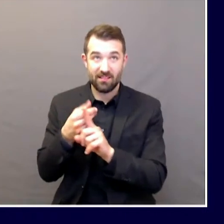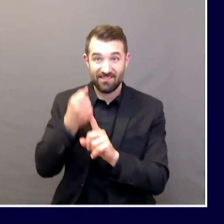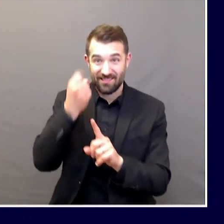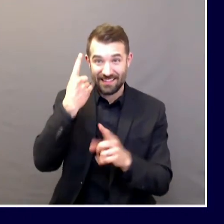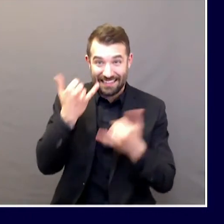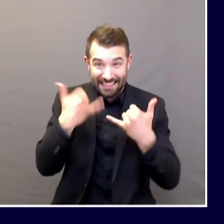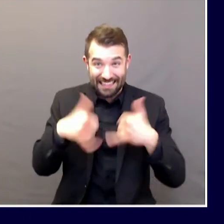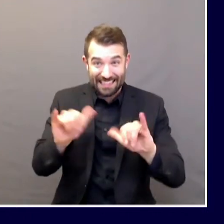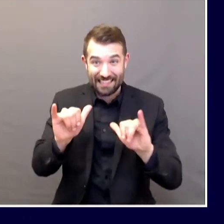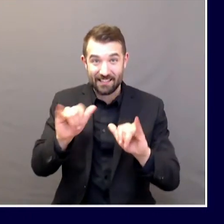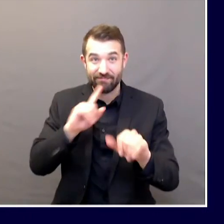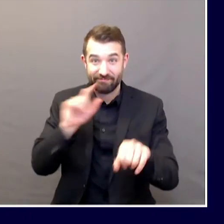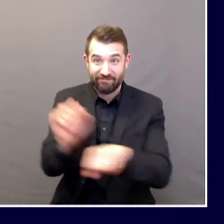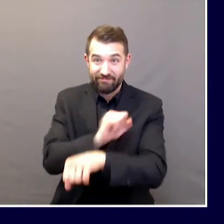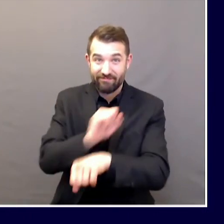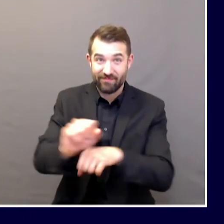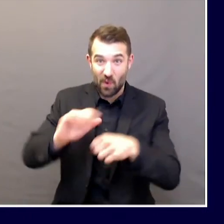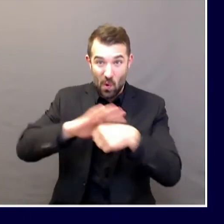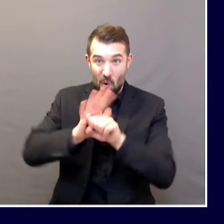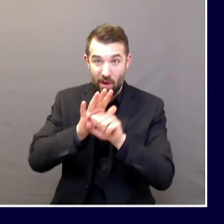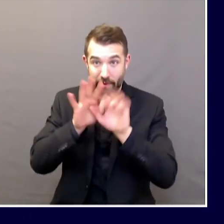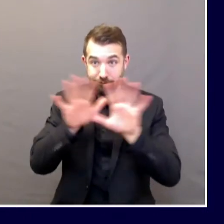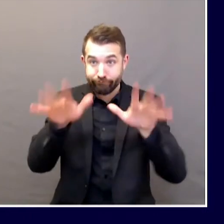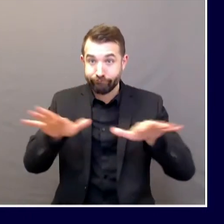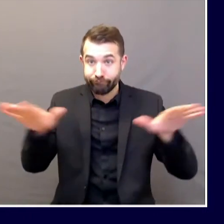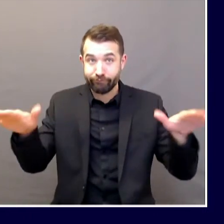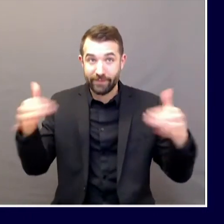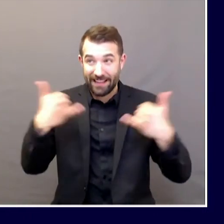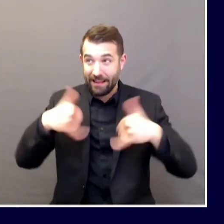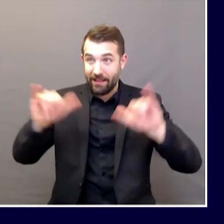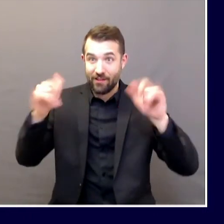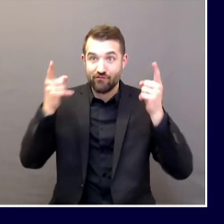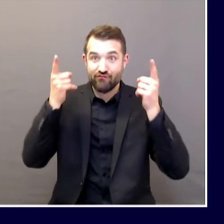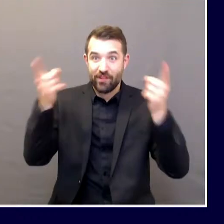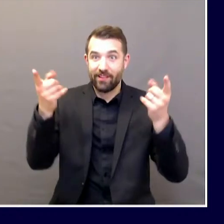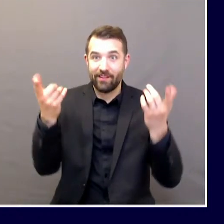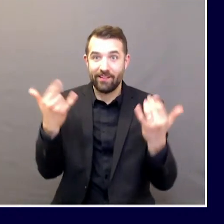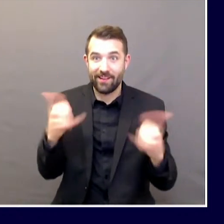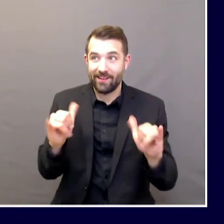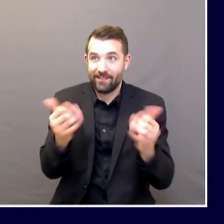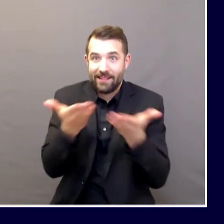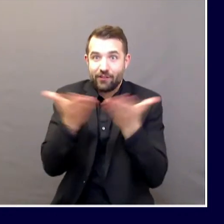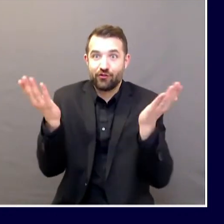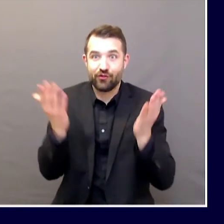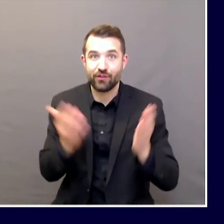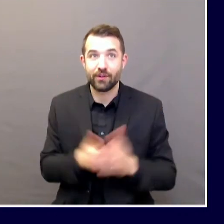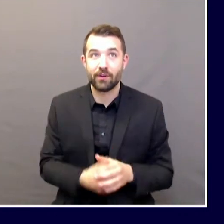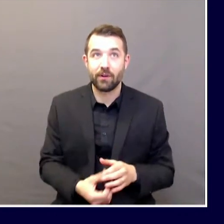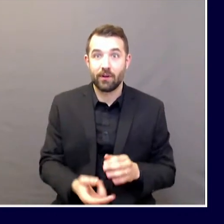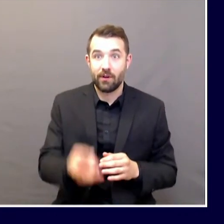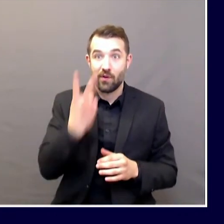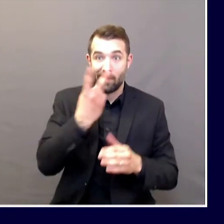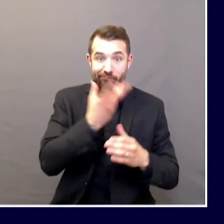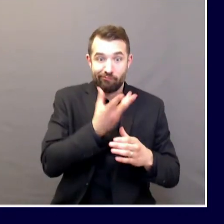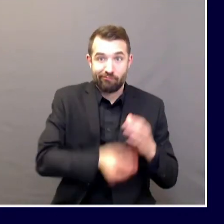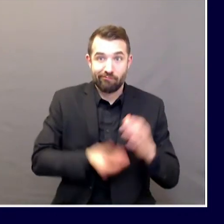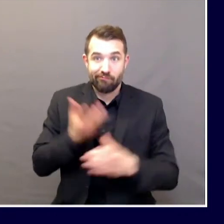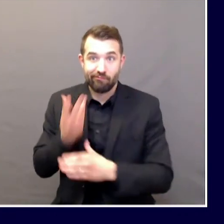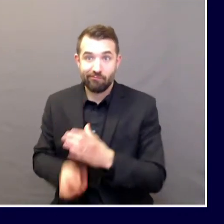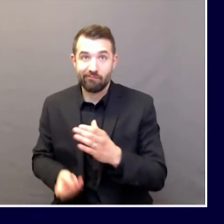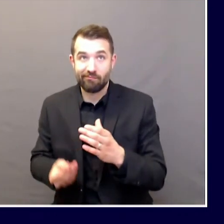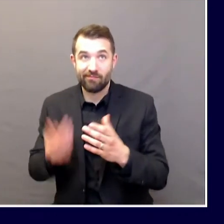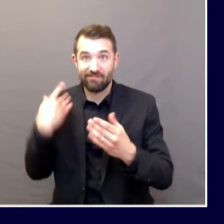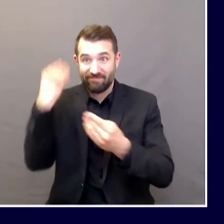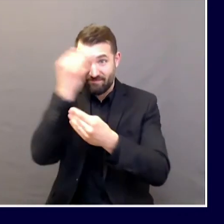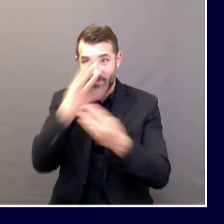100 cases a day, reporting 2 deaths alone today. We are not out of the woods yet. And so to